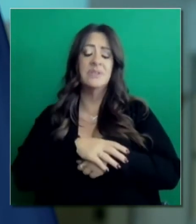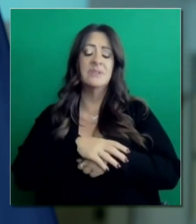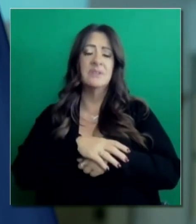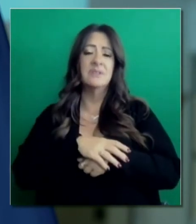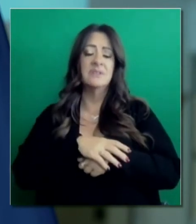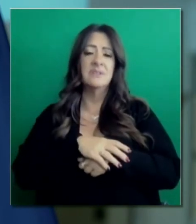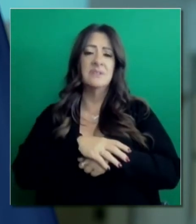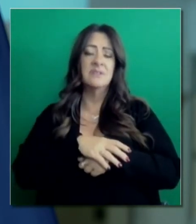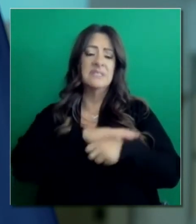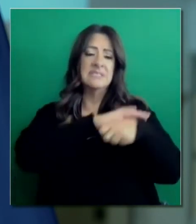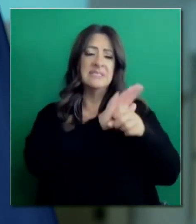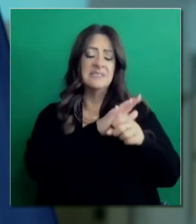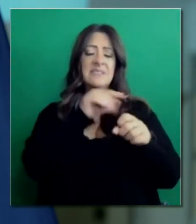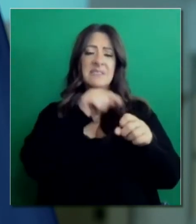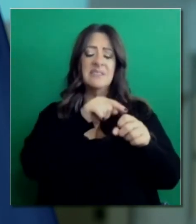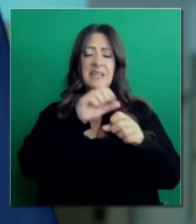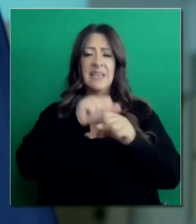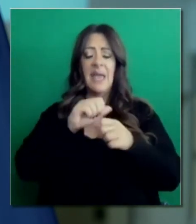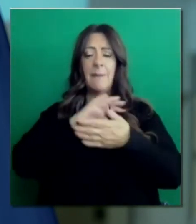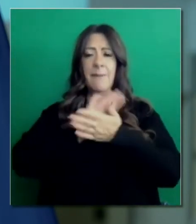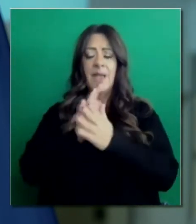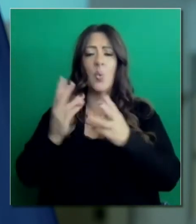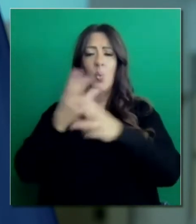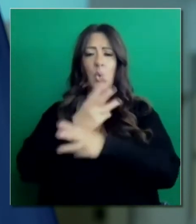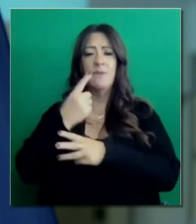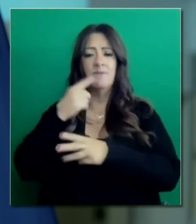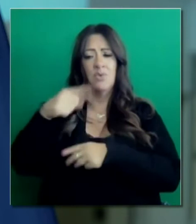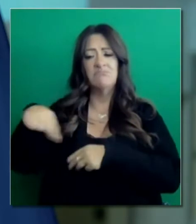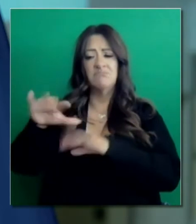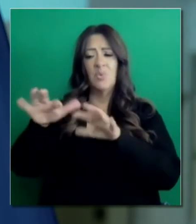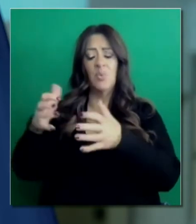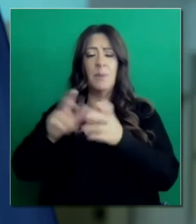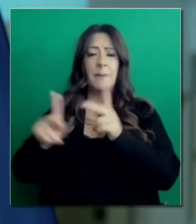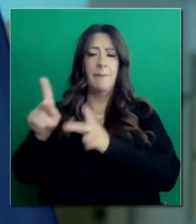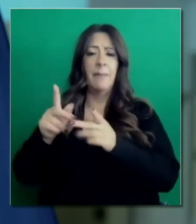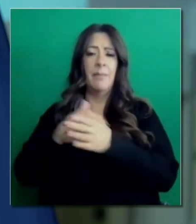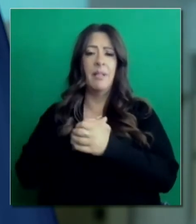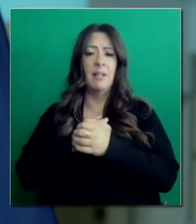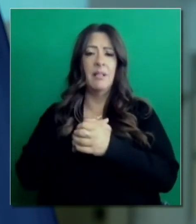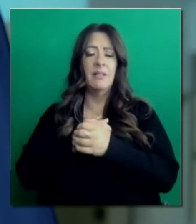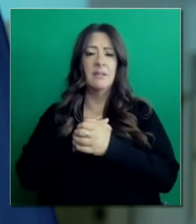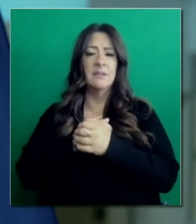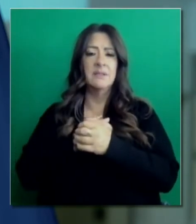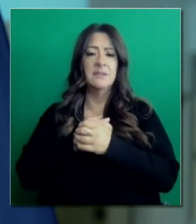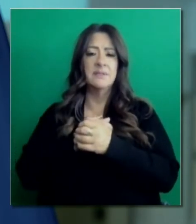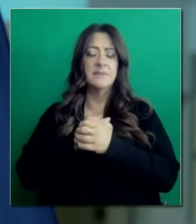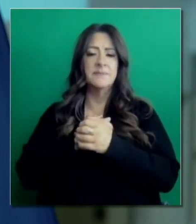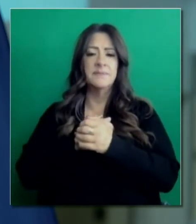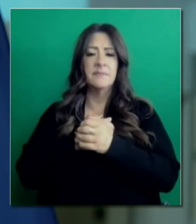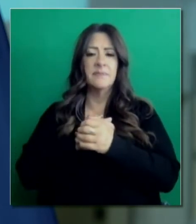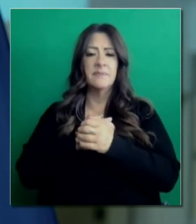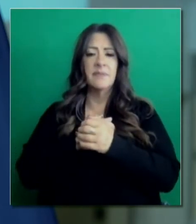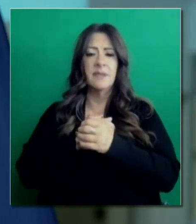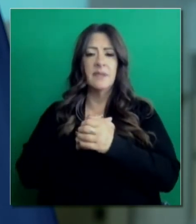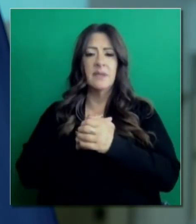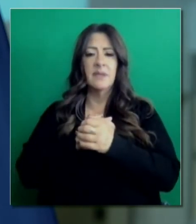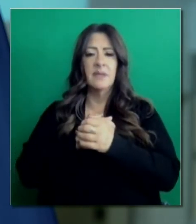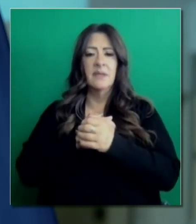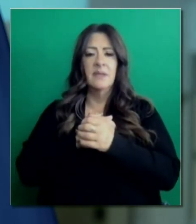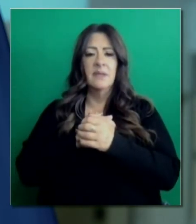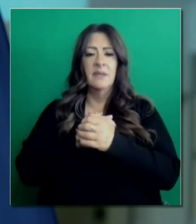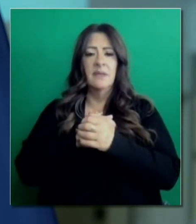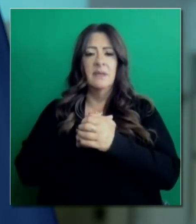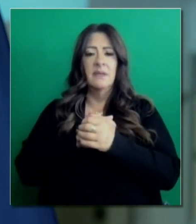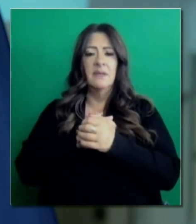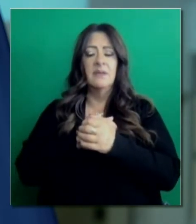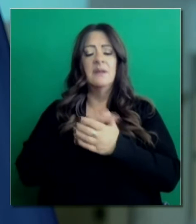So forgive me for belaboring that, but I think squares, I think, very much with the first part of your question